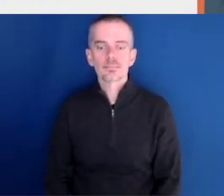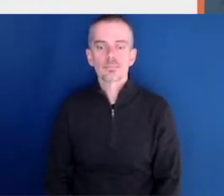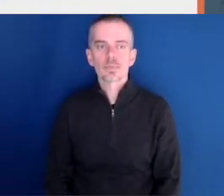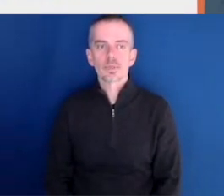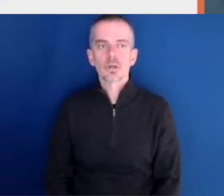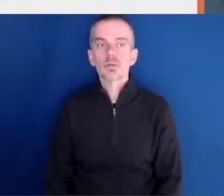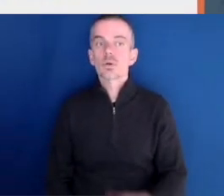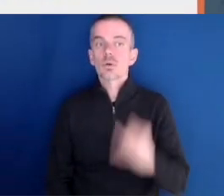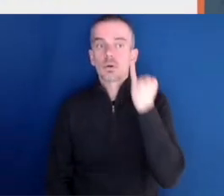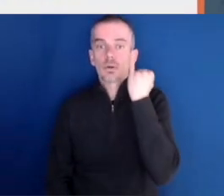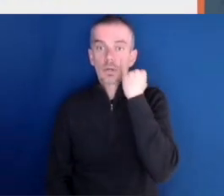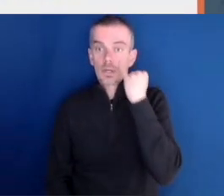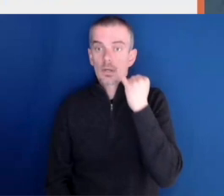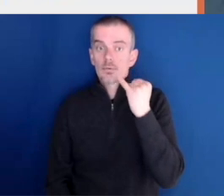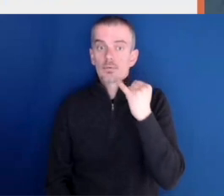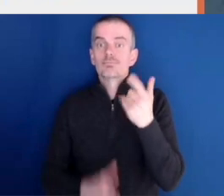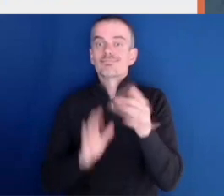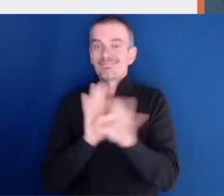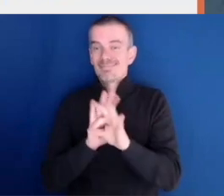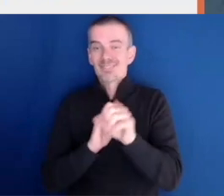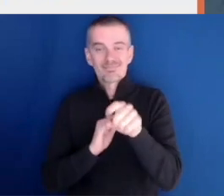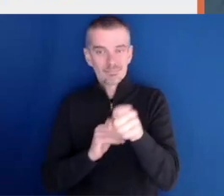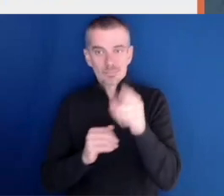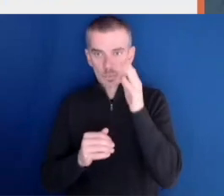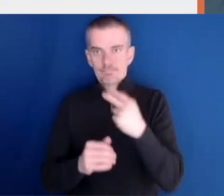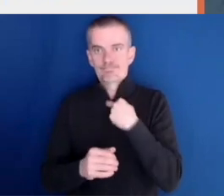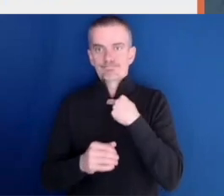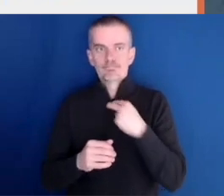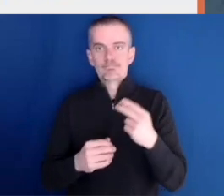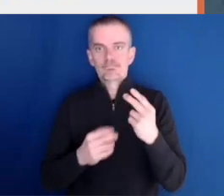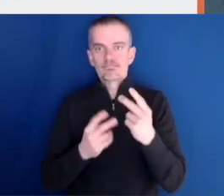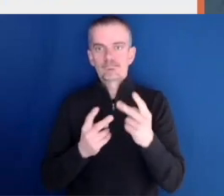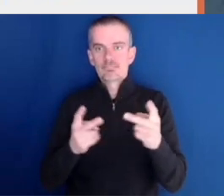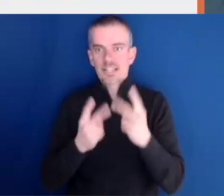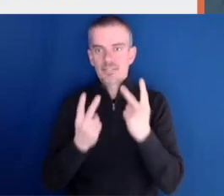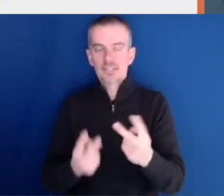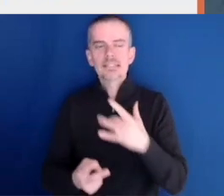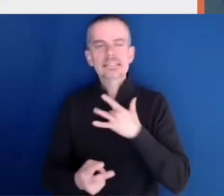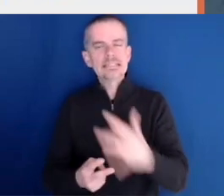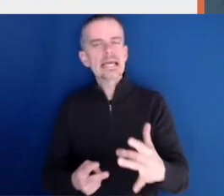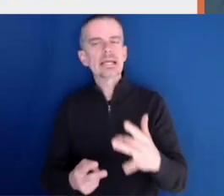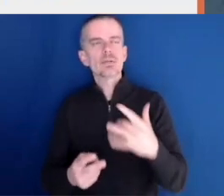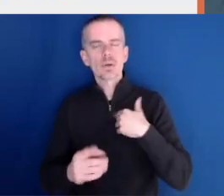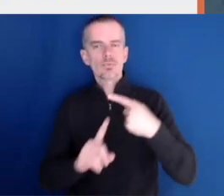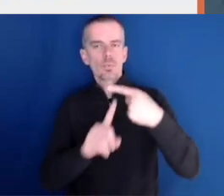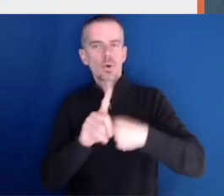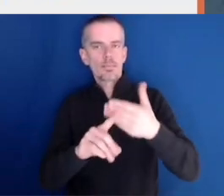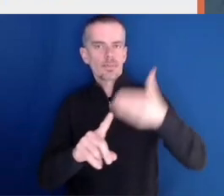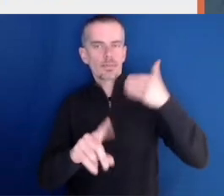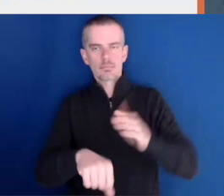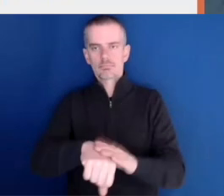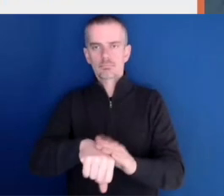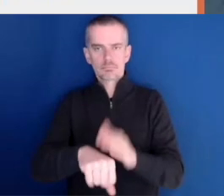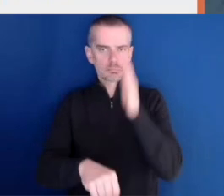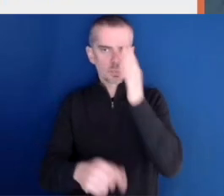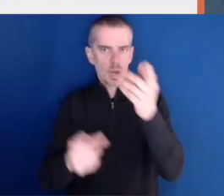So if you're picked for a site visit, usually you'll have at least a month heads up to